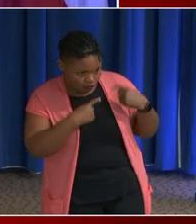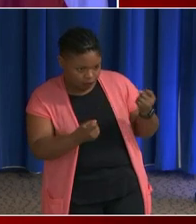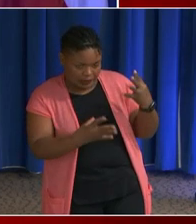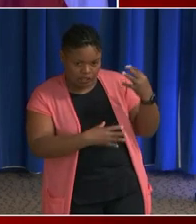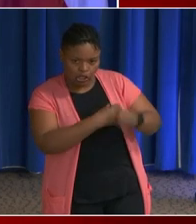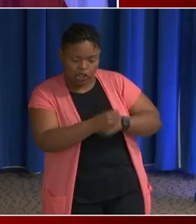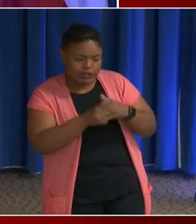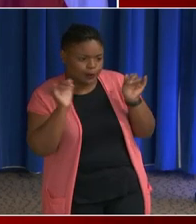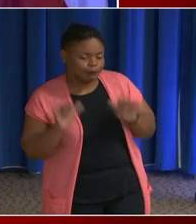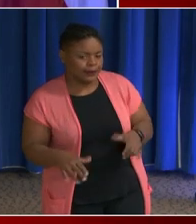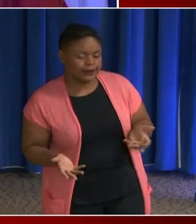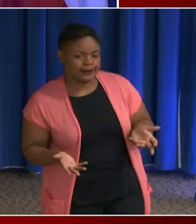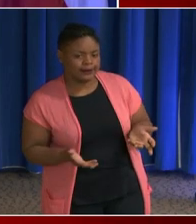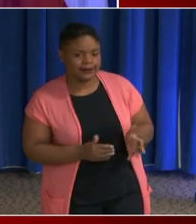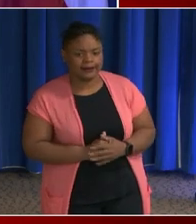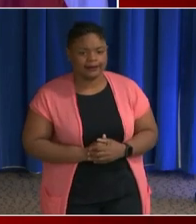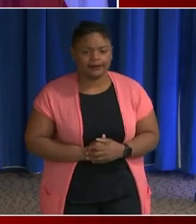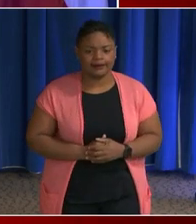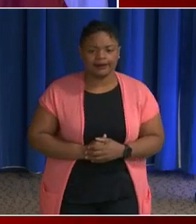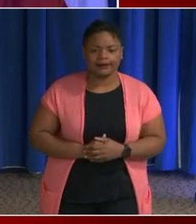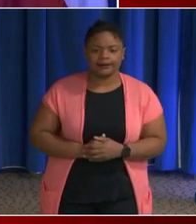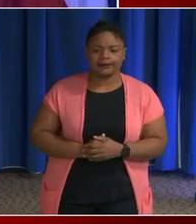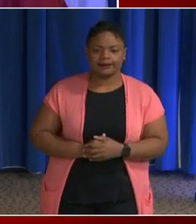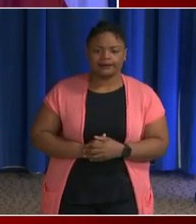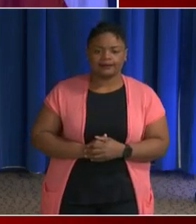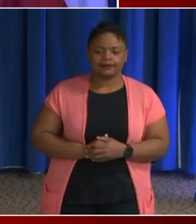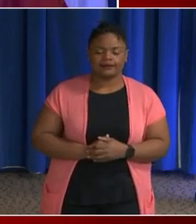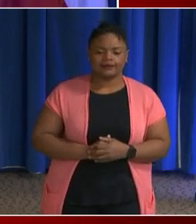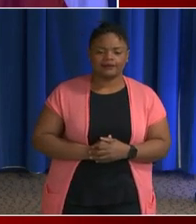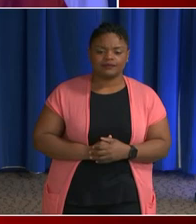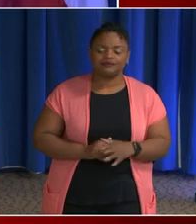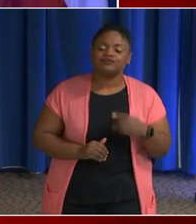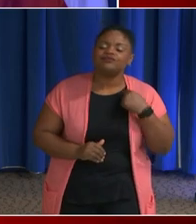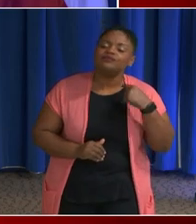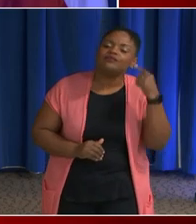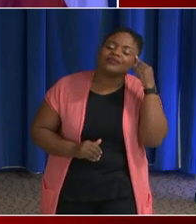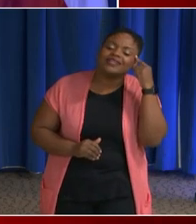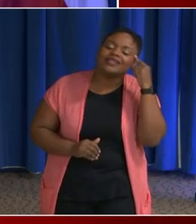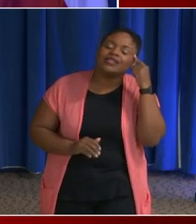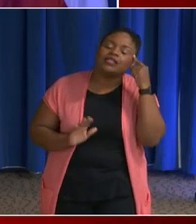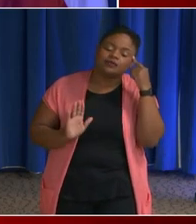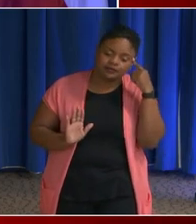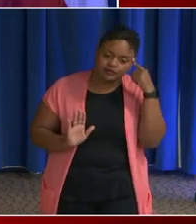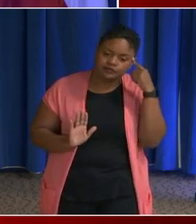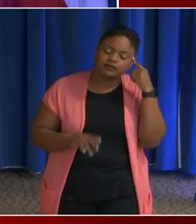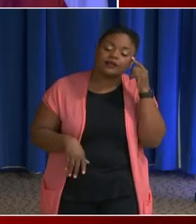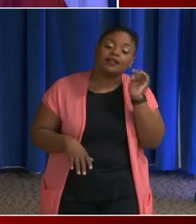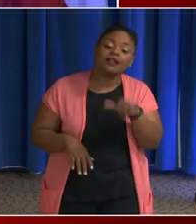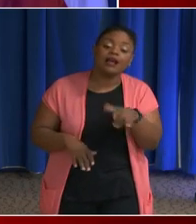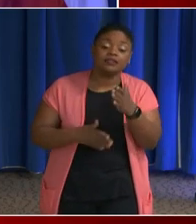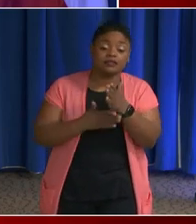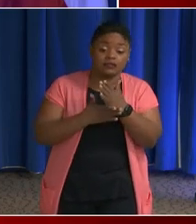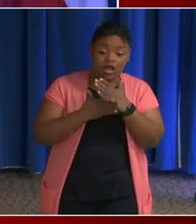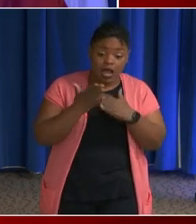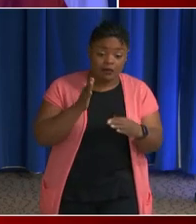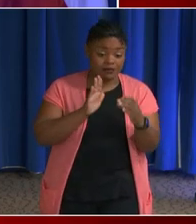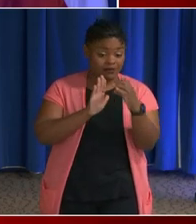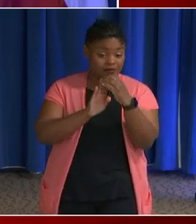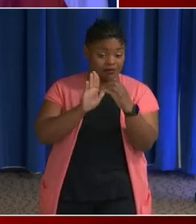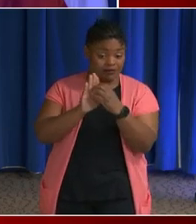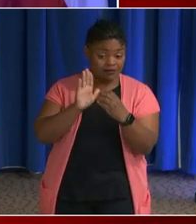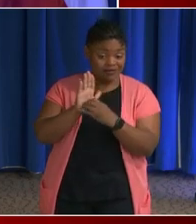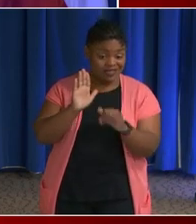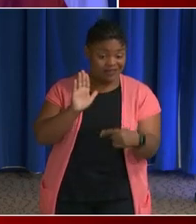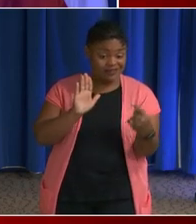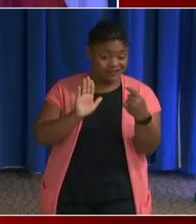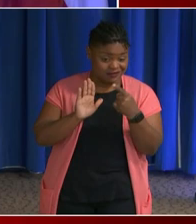now? Well, I'm suggesting the latter, but I also think that some of the provisions actually track